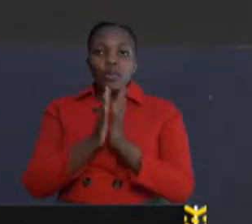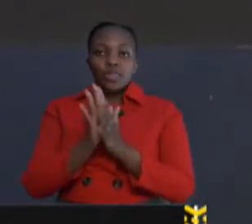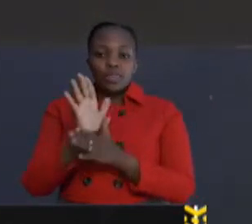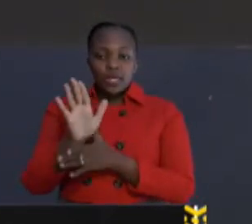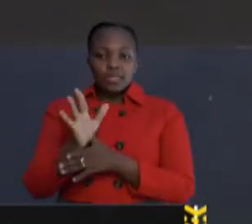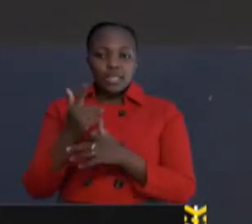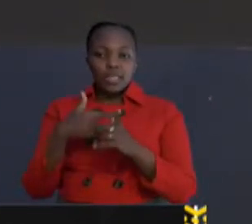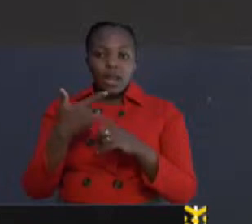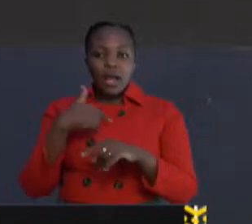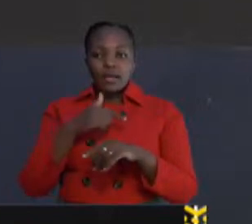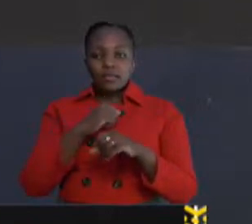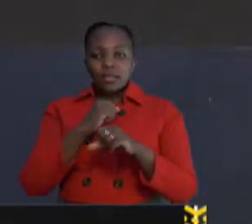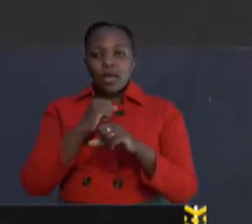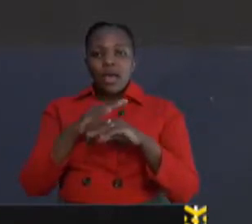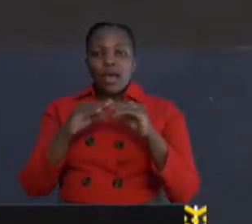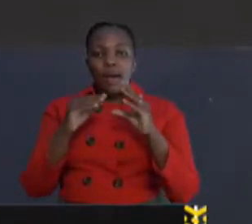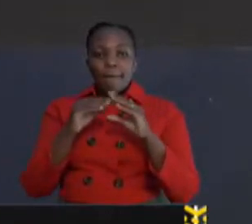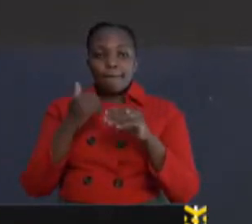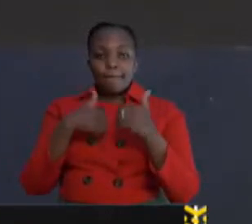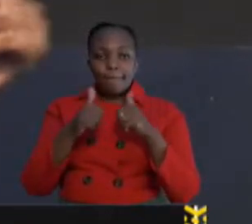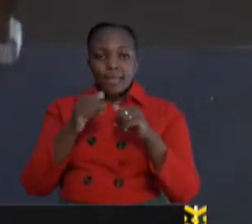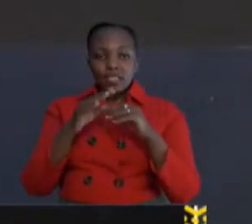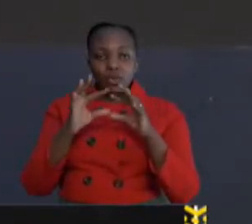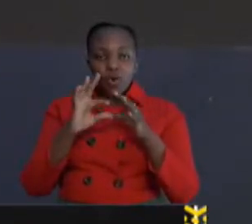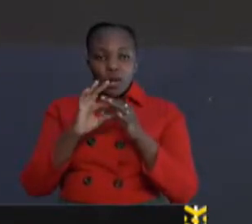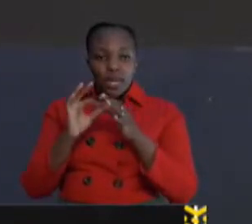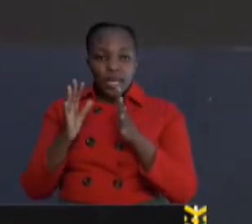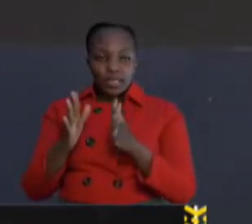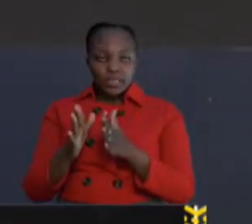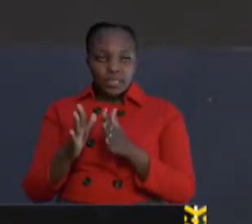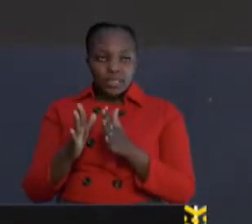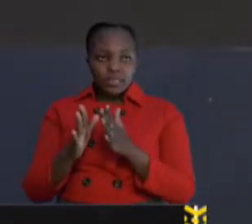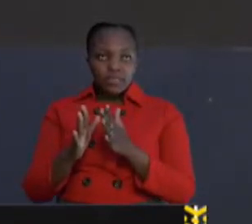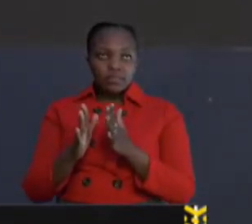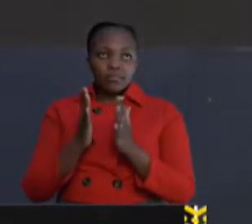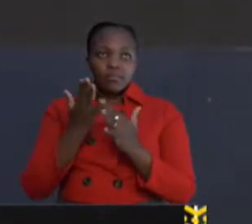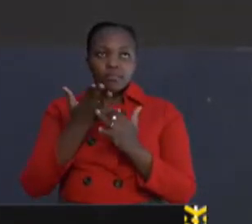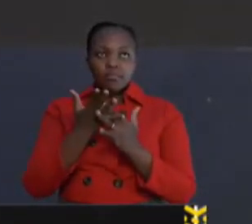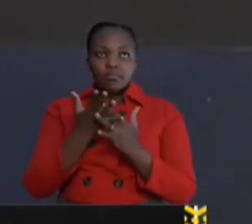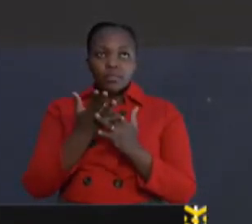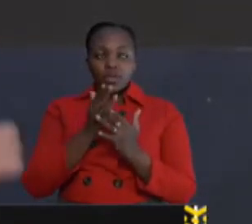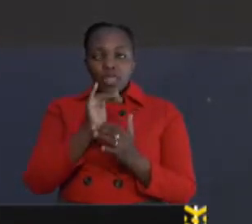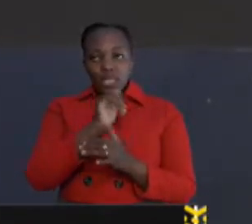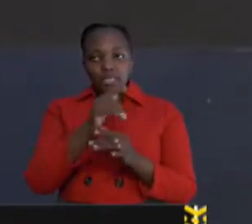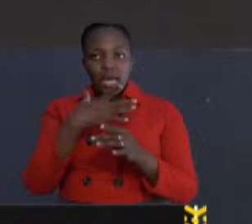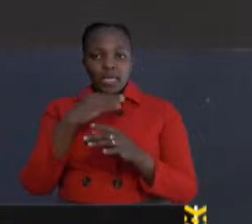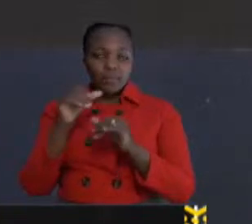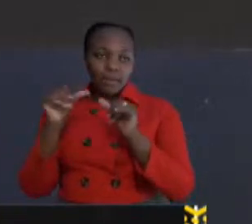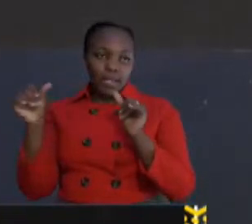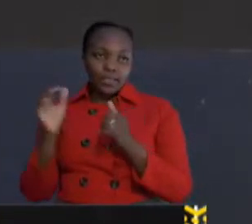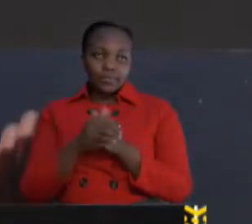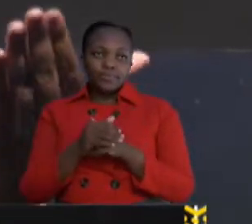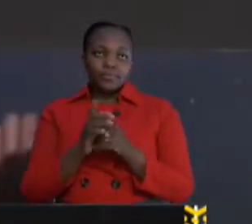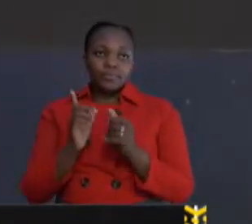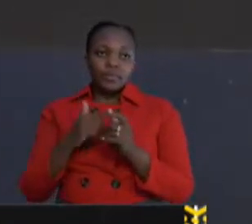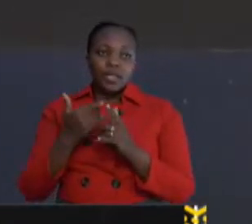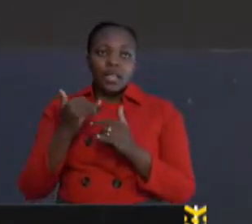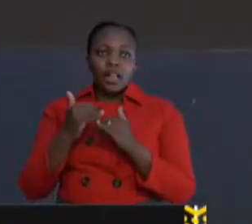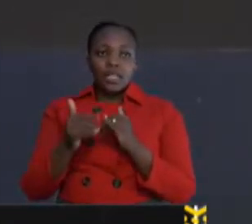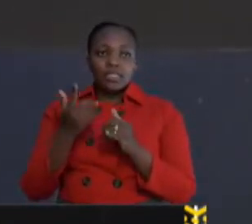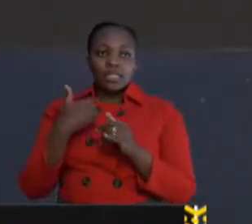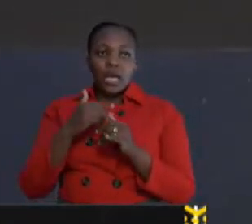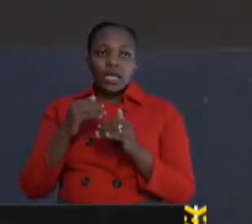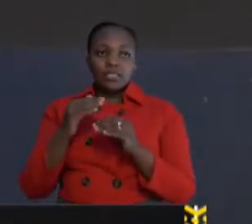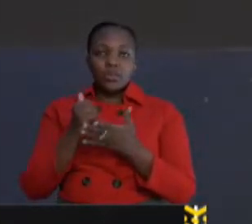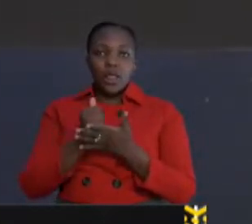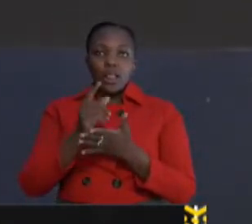we act as the connection between the creator and the brand. And then lastly, we help you